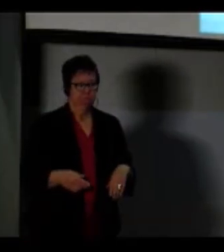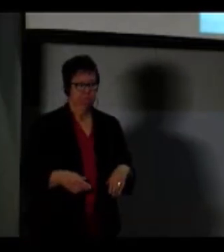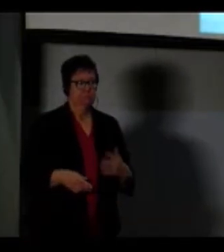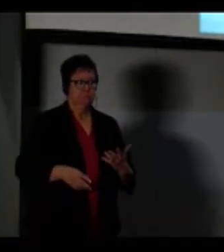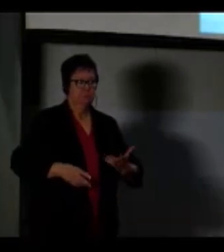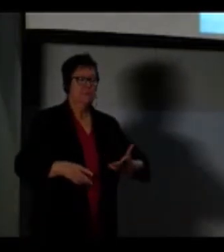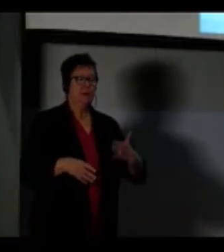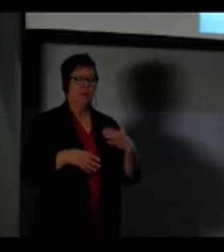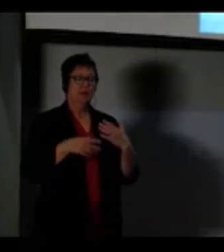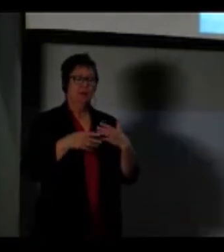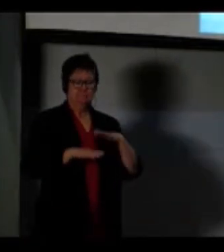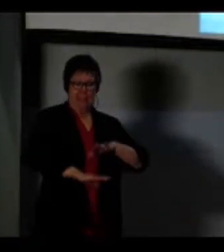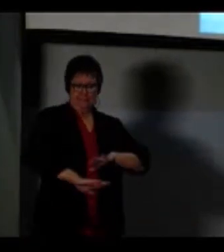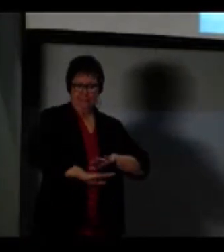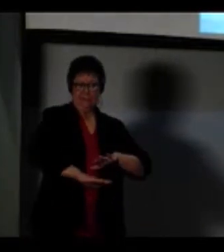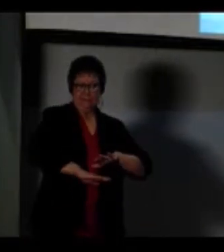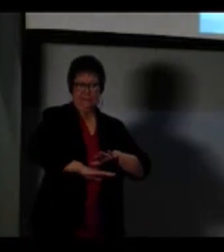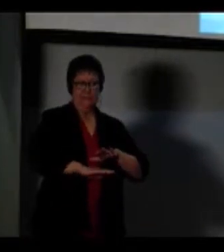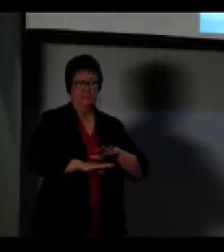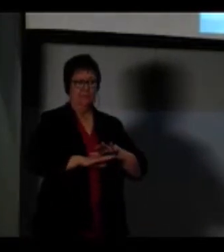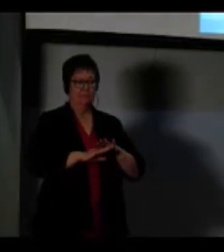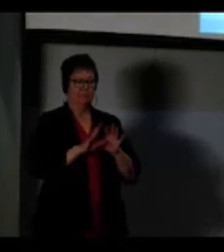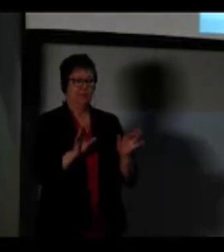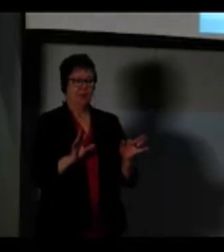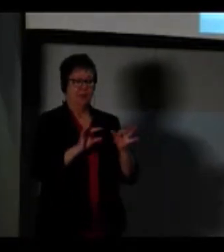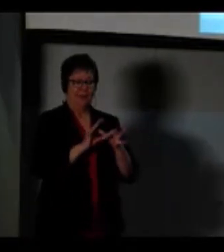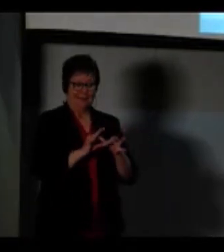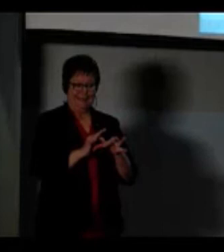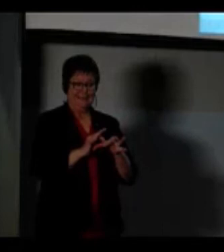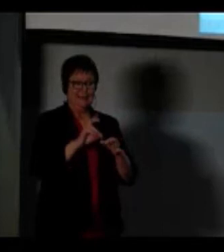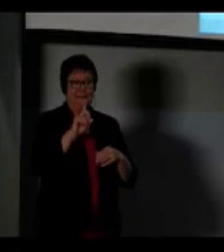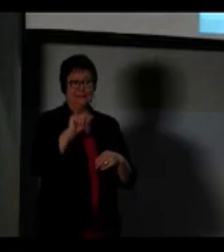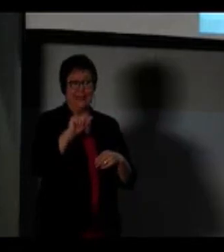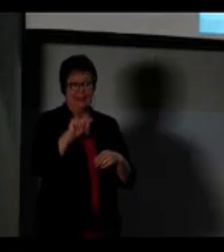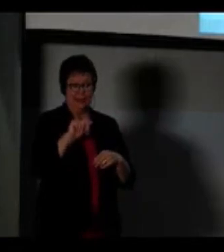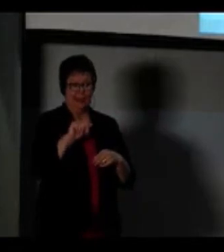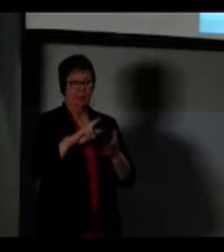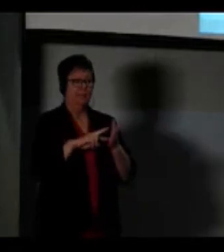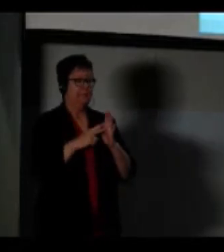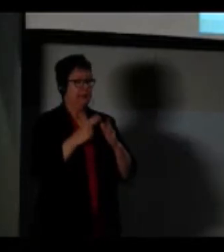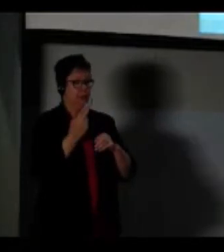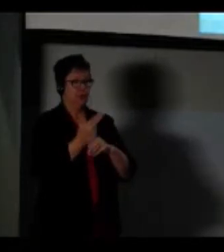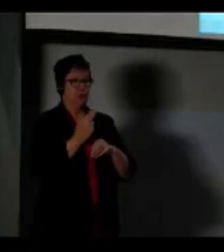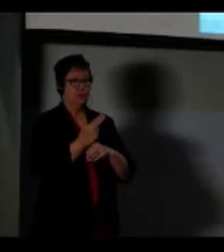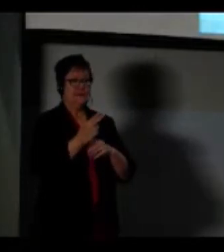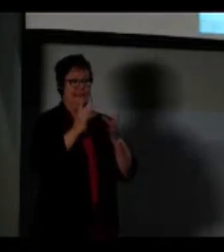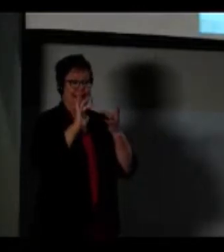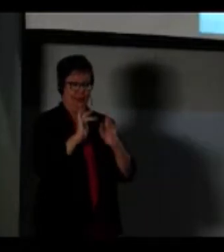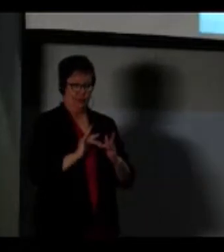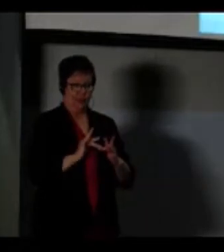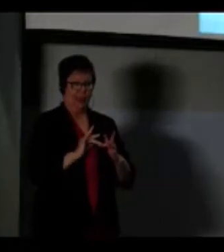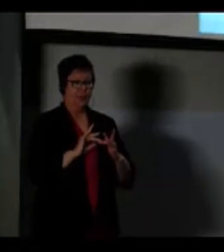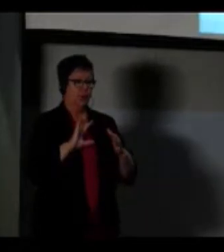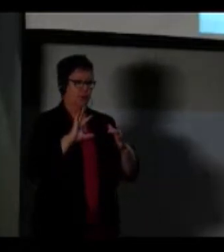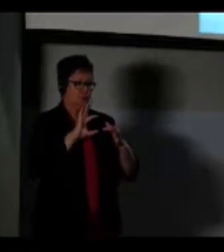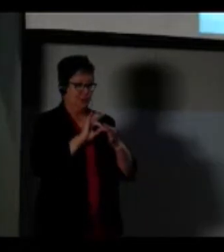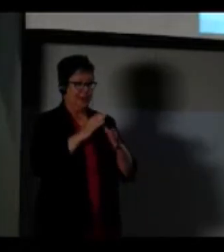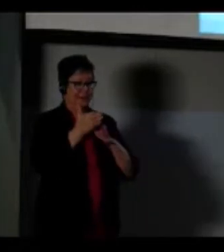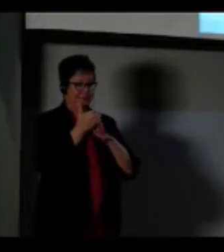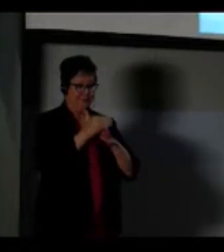with a few of the basics. Linked data is about using the web to connect and share related